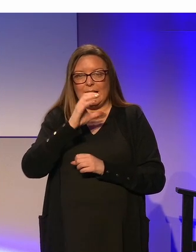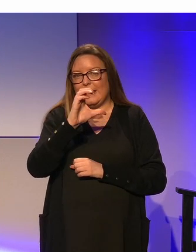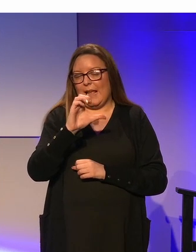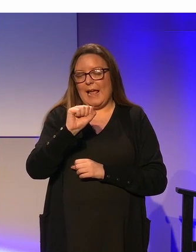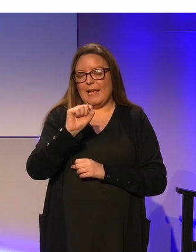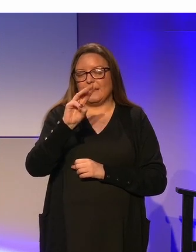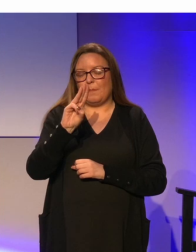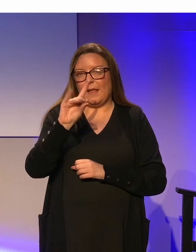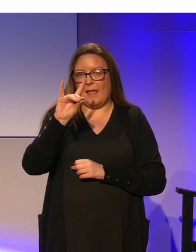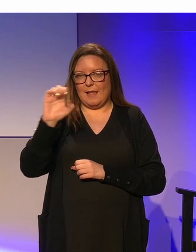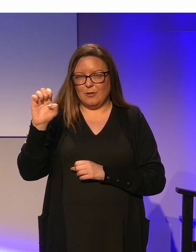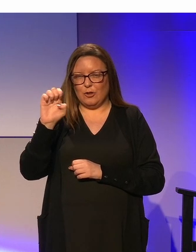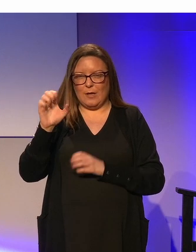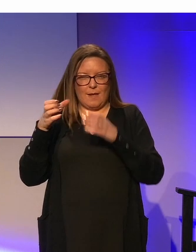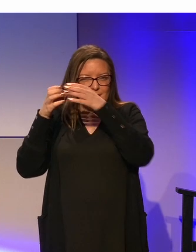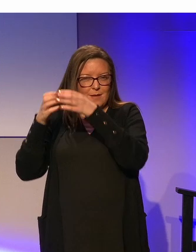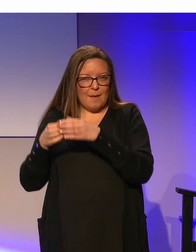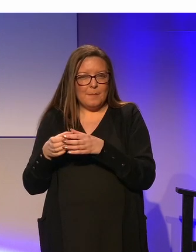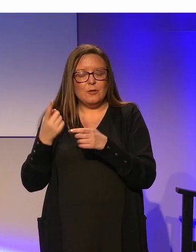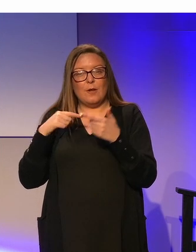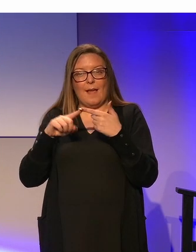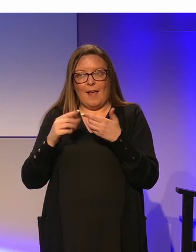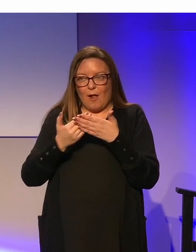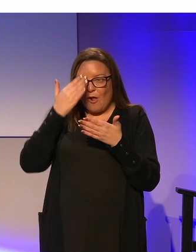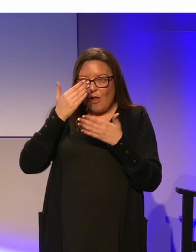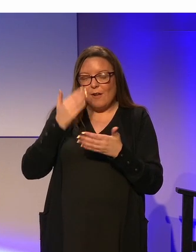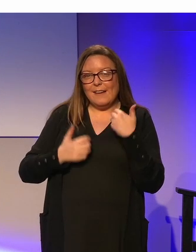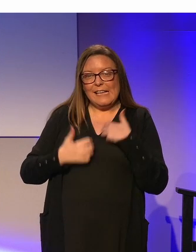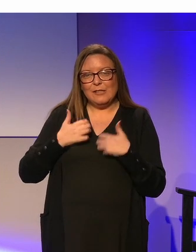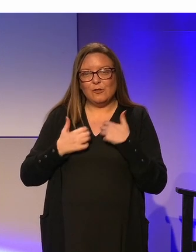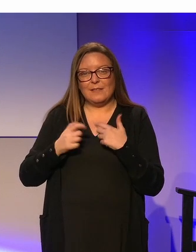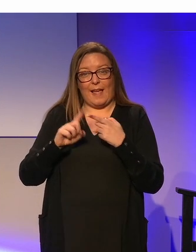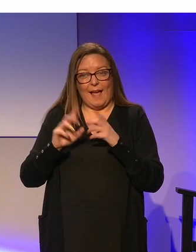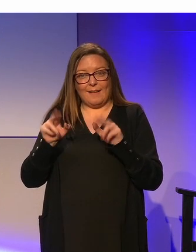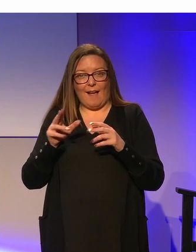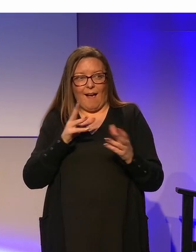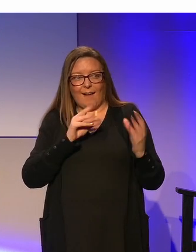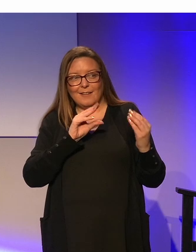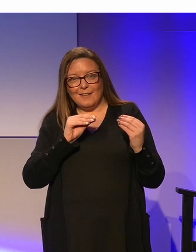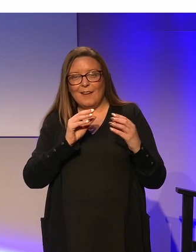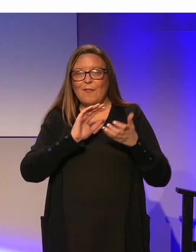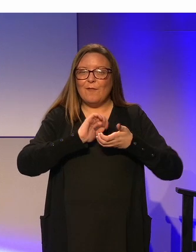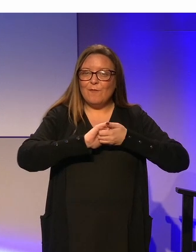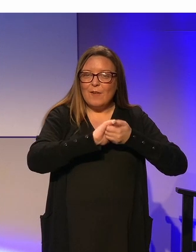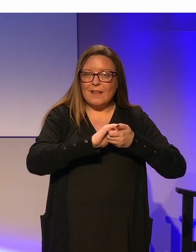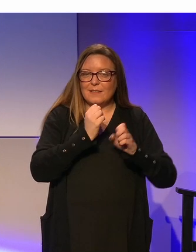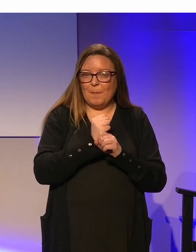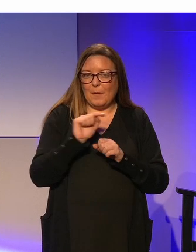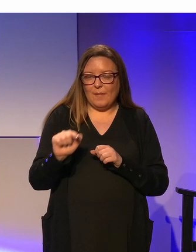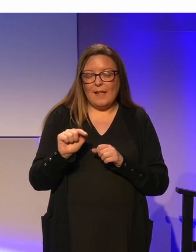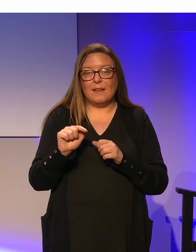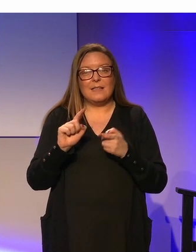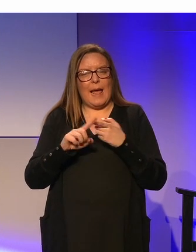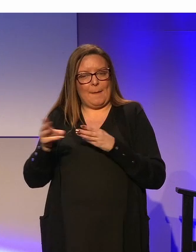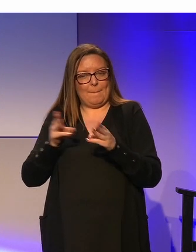SPHE, subjects where you get to learn interesting things and talk about them with your friends, subjects where you get to do